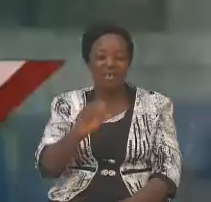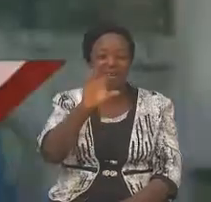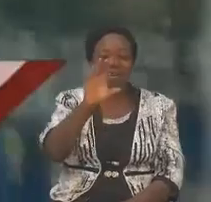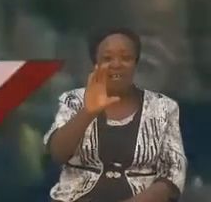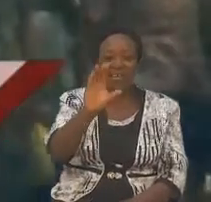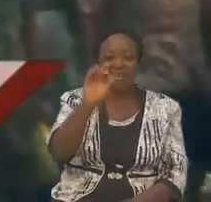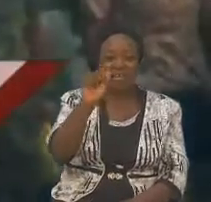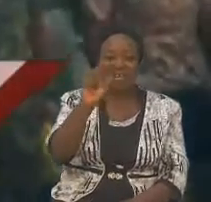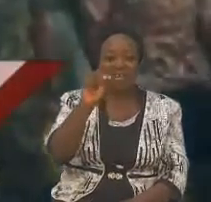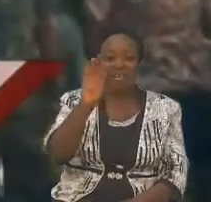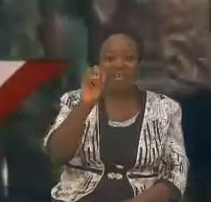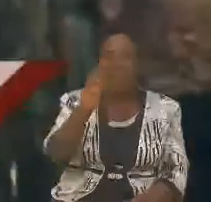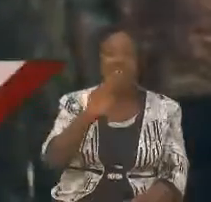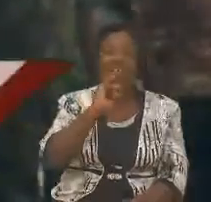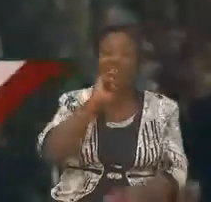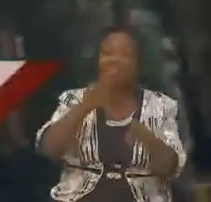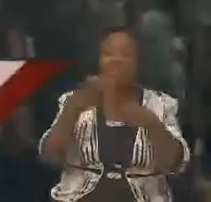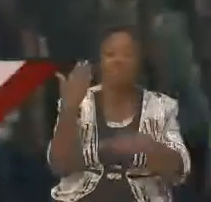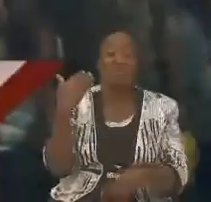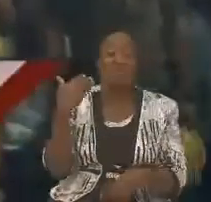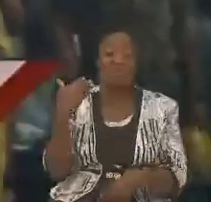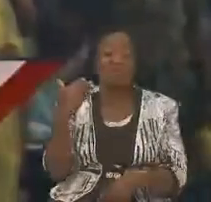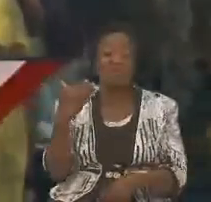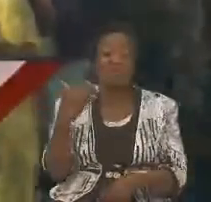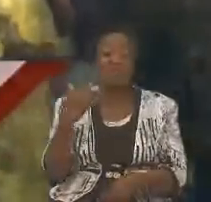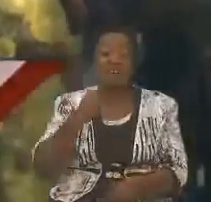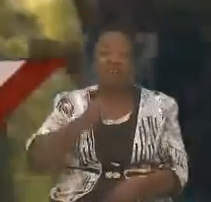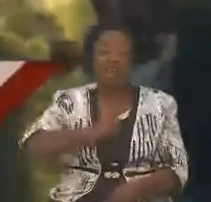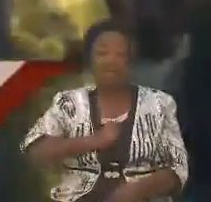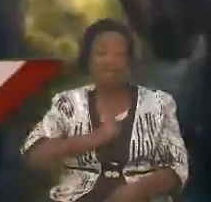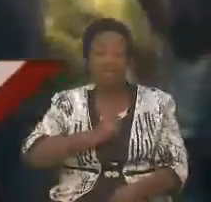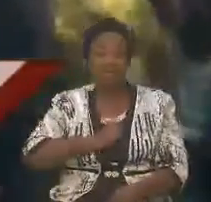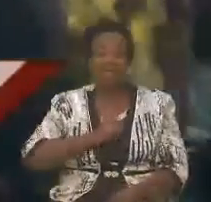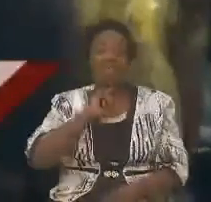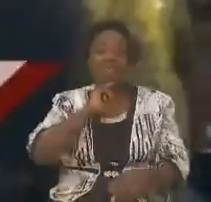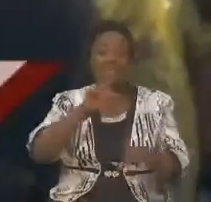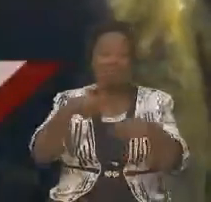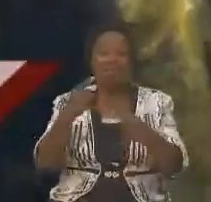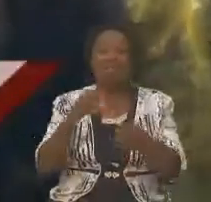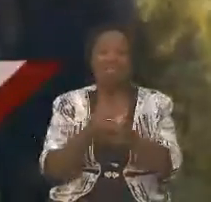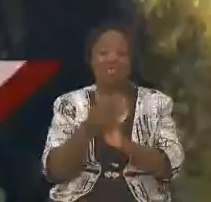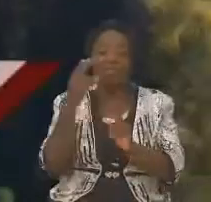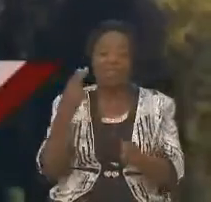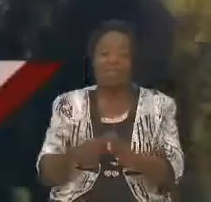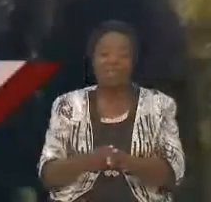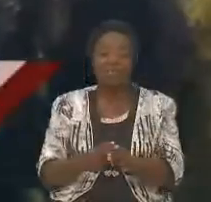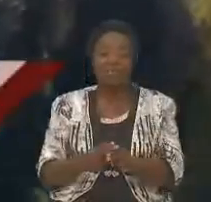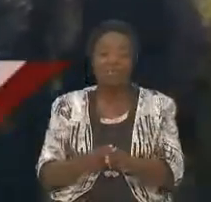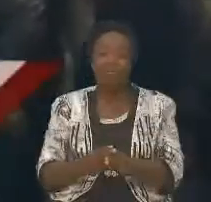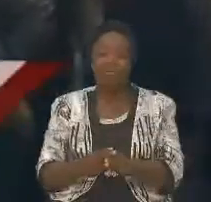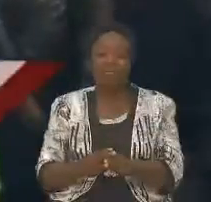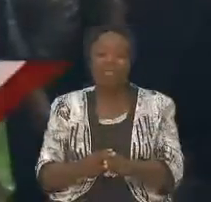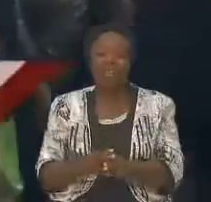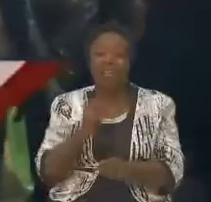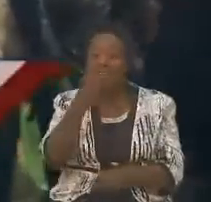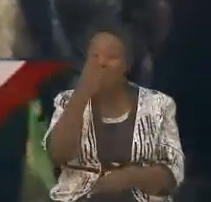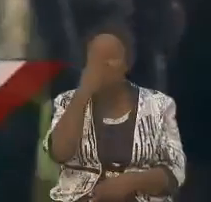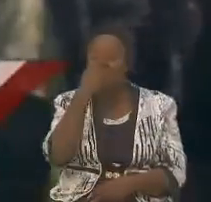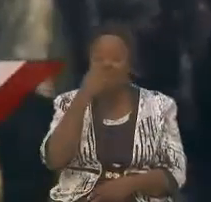Anemia is gone. Cancer is gone. Tuberculosis all